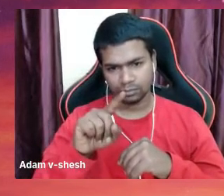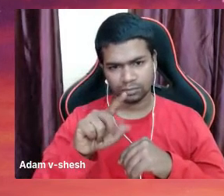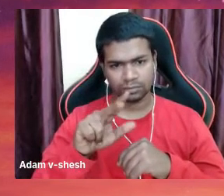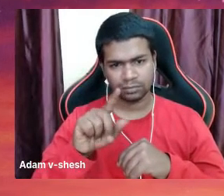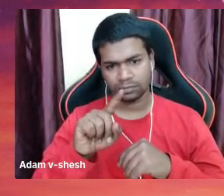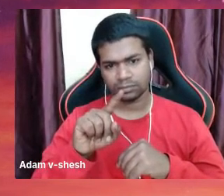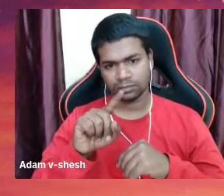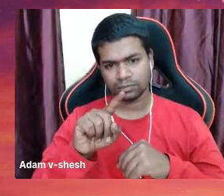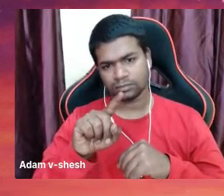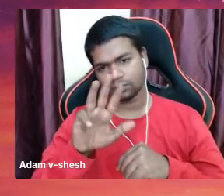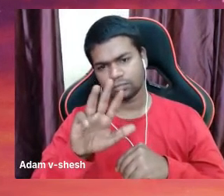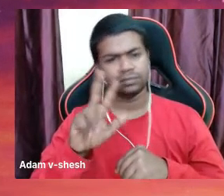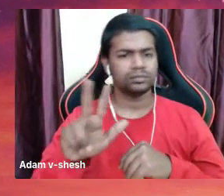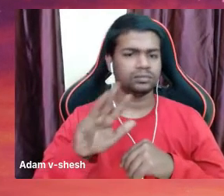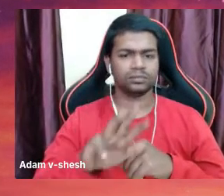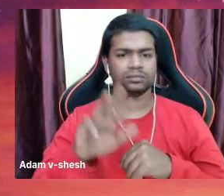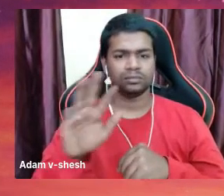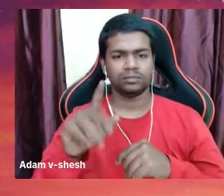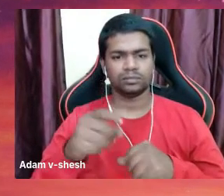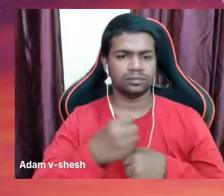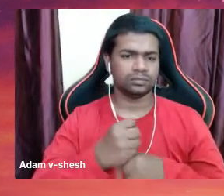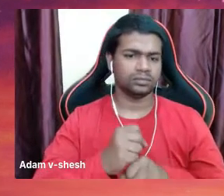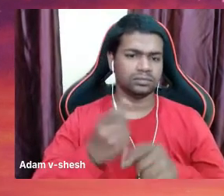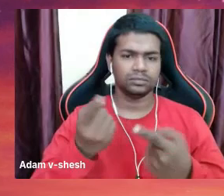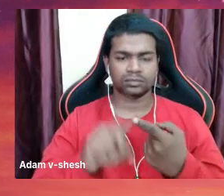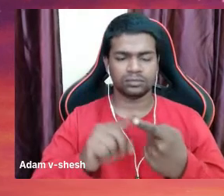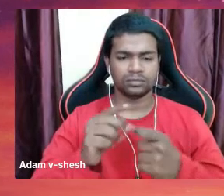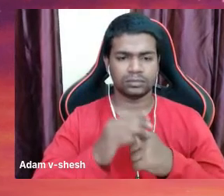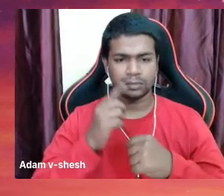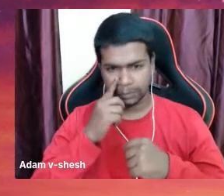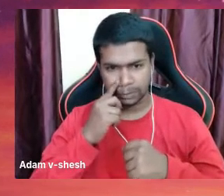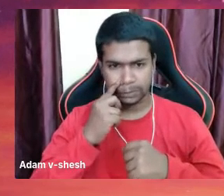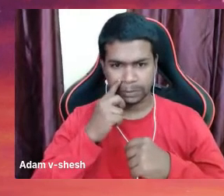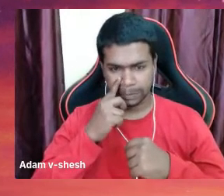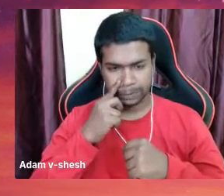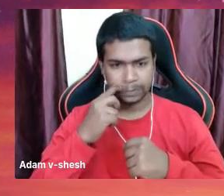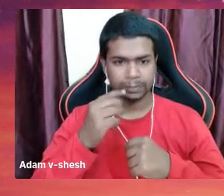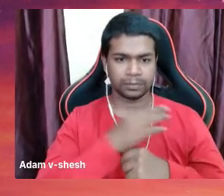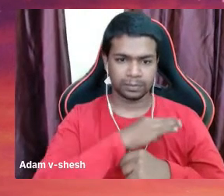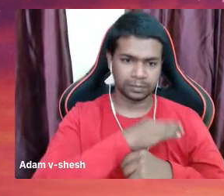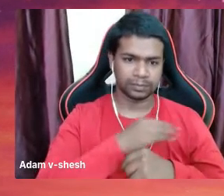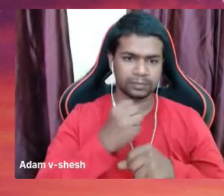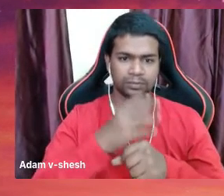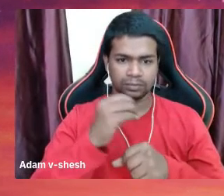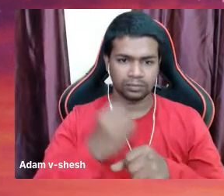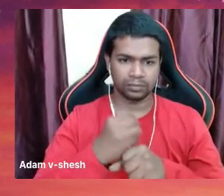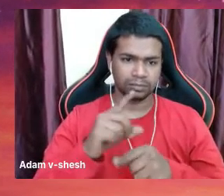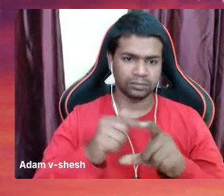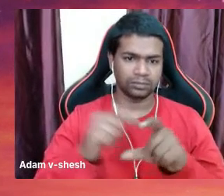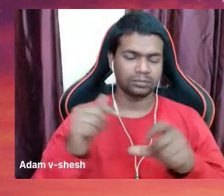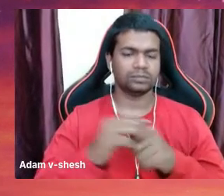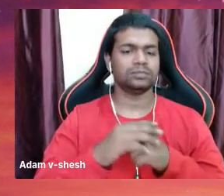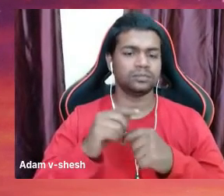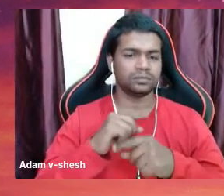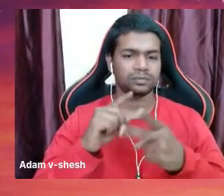Obviously, there was a bust also, but the creation that happened then, we have seen the benefits of that, the Googles and all those companies, great